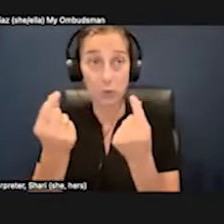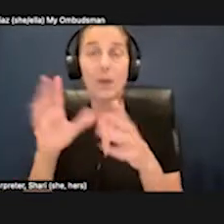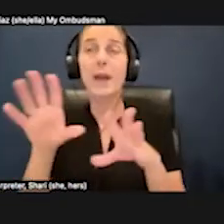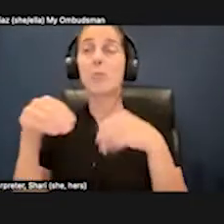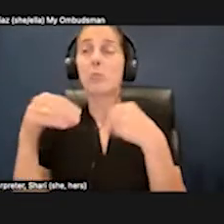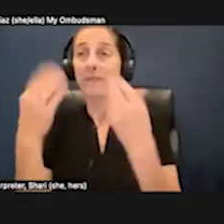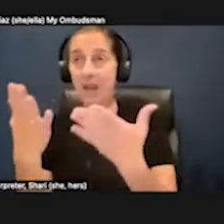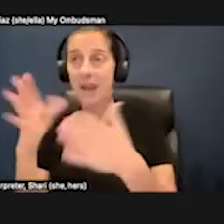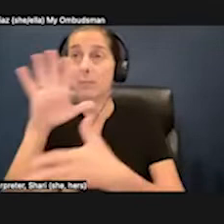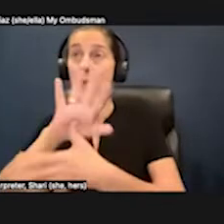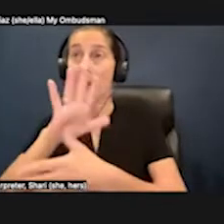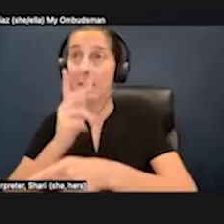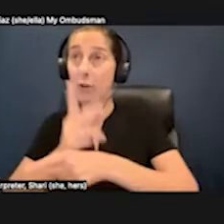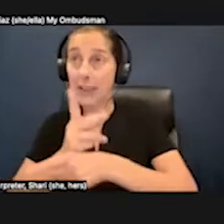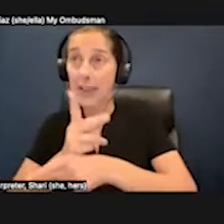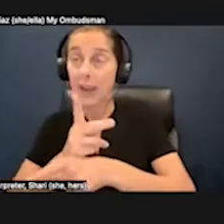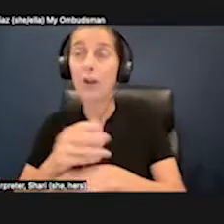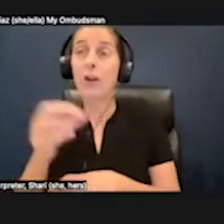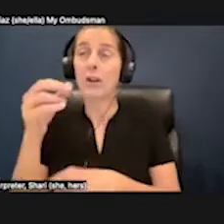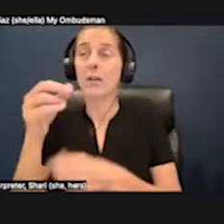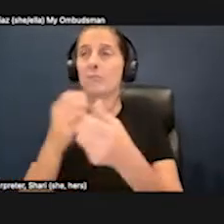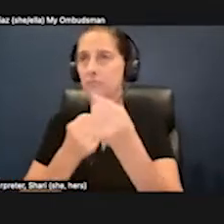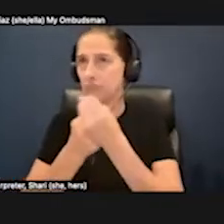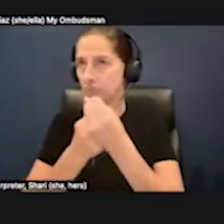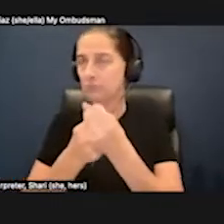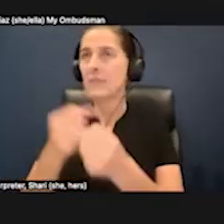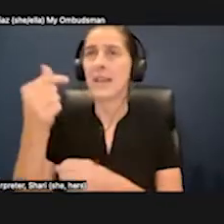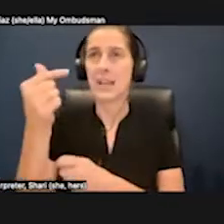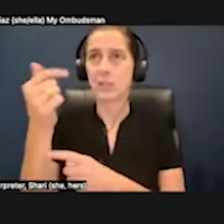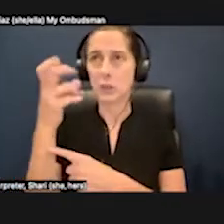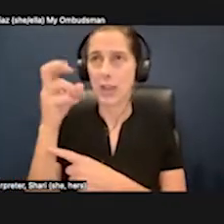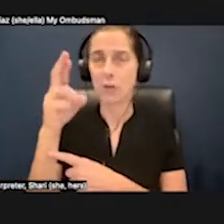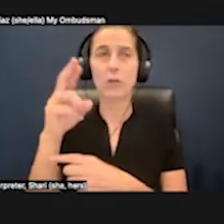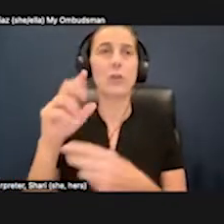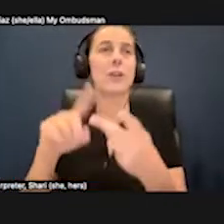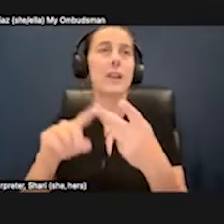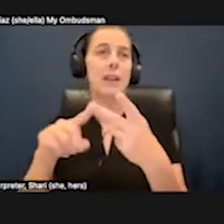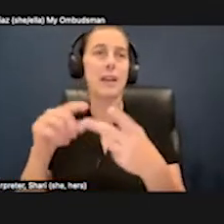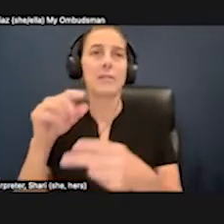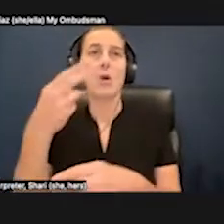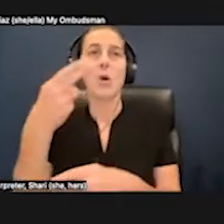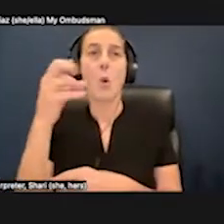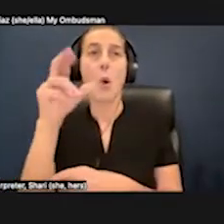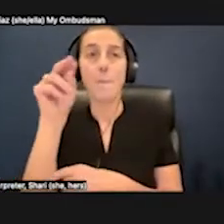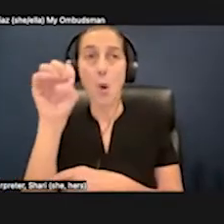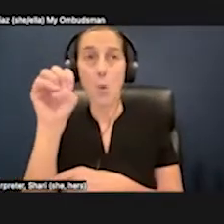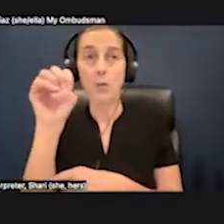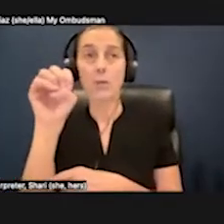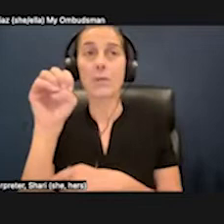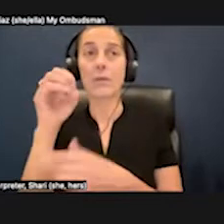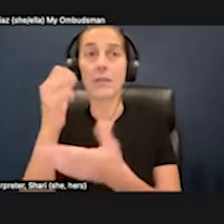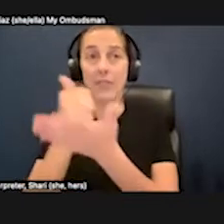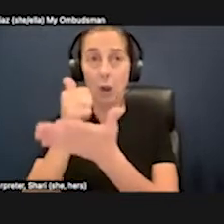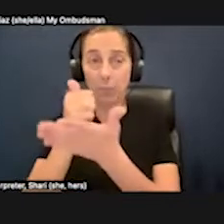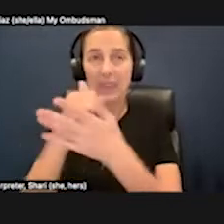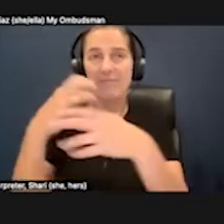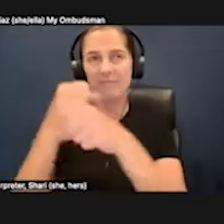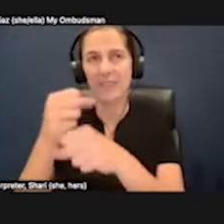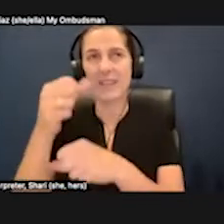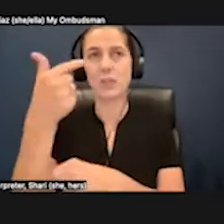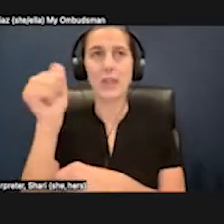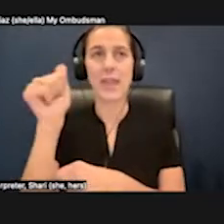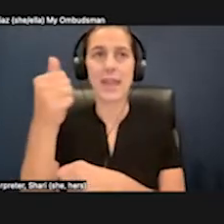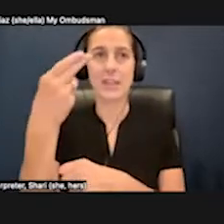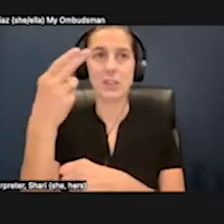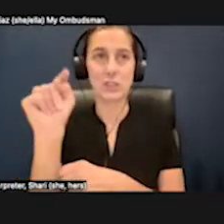primary care, gender-affirming hormone therapy, hormone injection teaching for folks who are